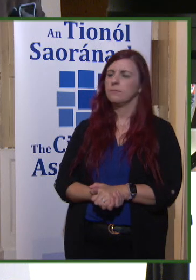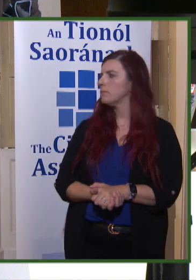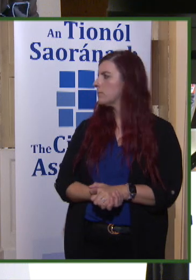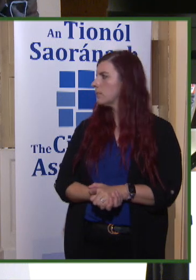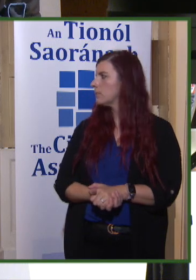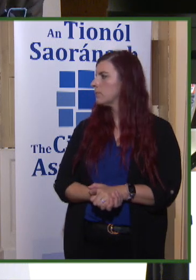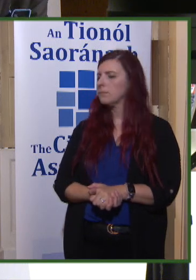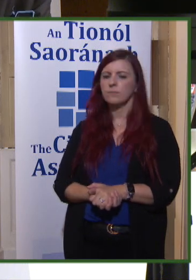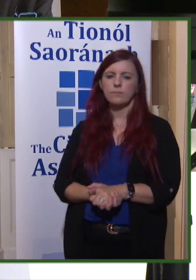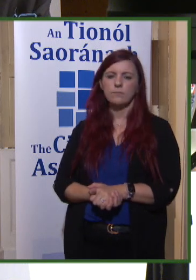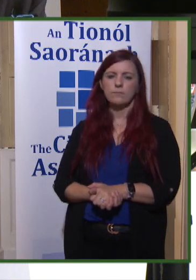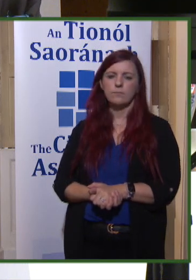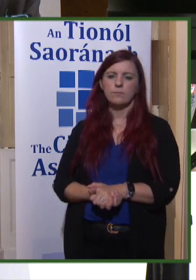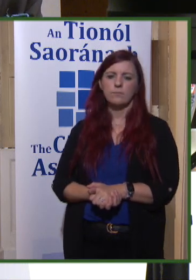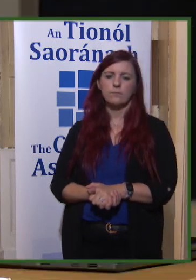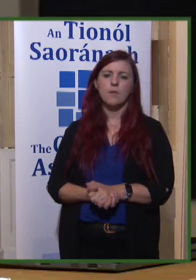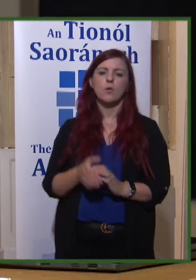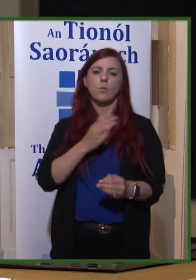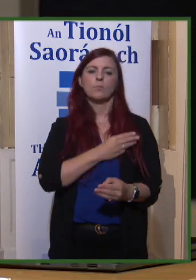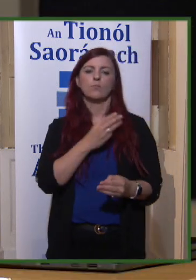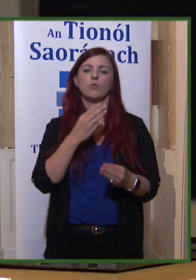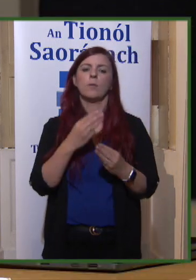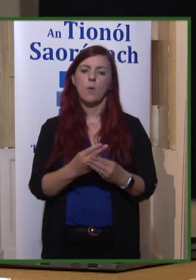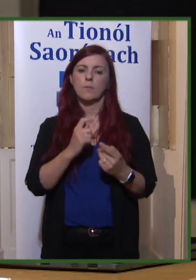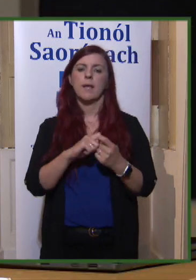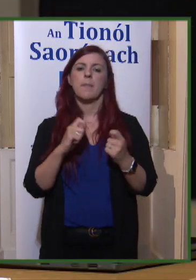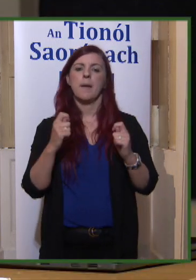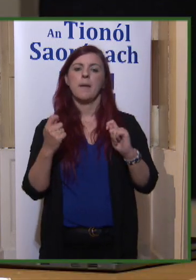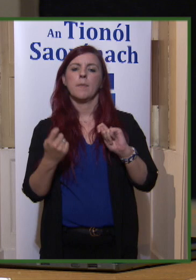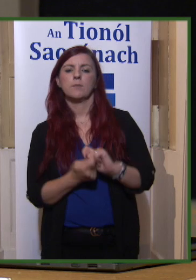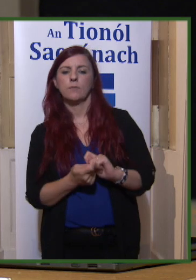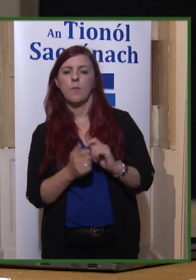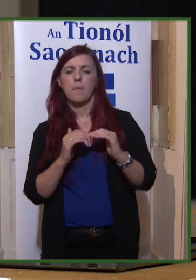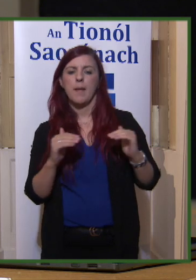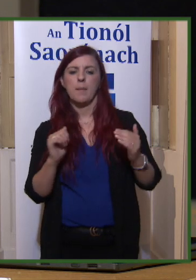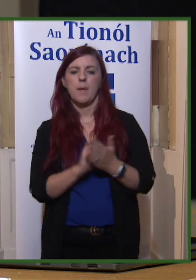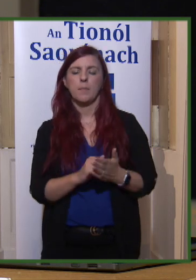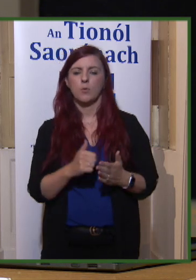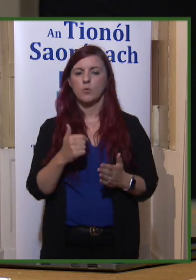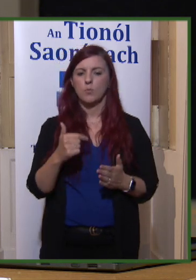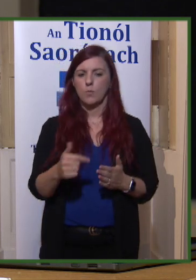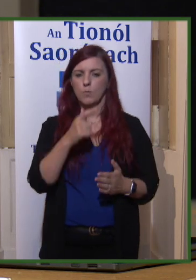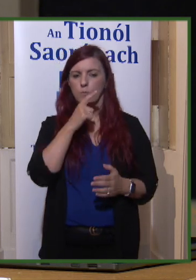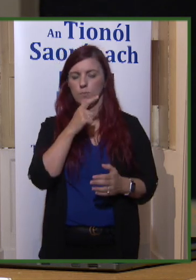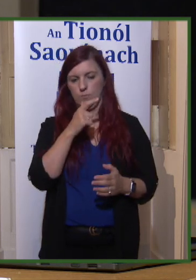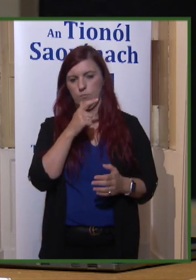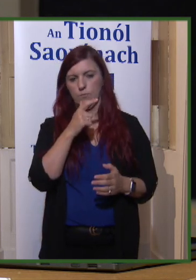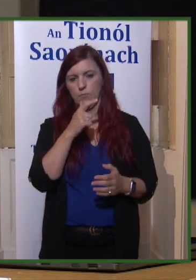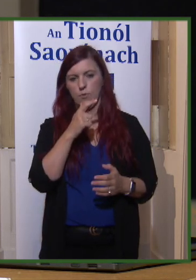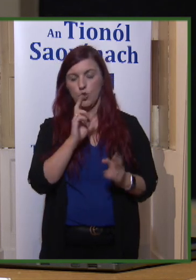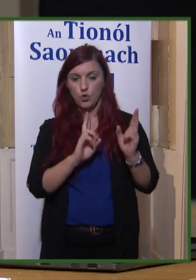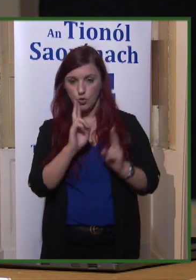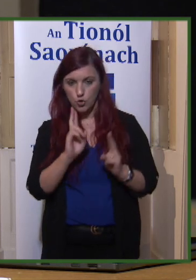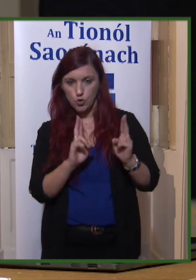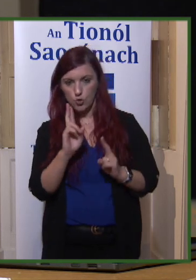Okay, I'll just read that back. So the proposed amendment is ballot paper 2, the first table, which is plebiscite. The current